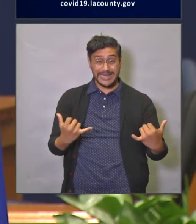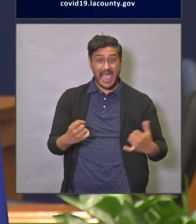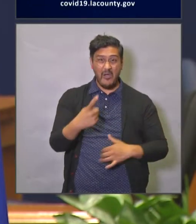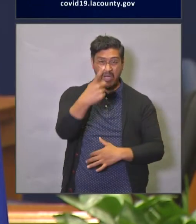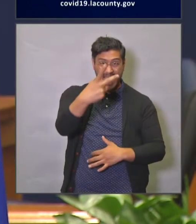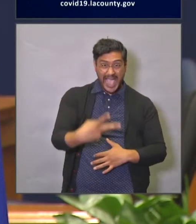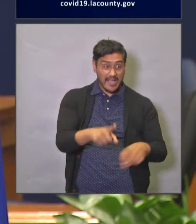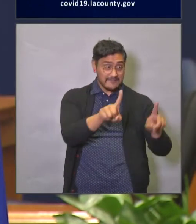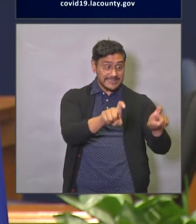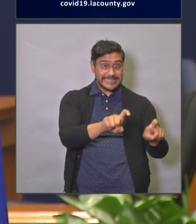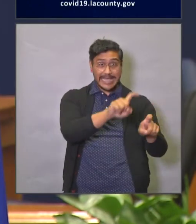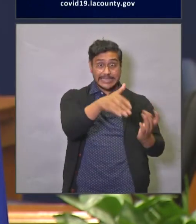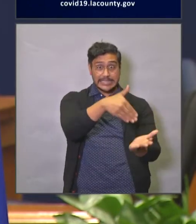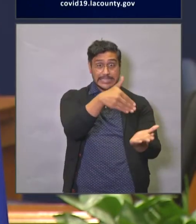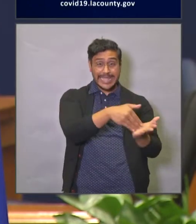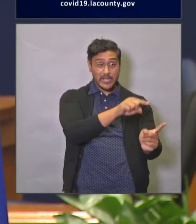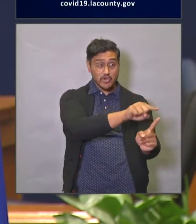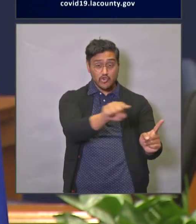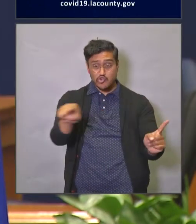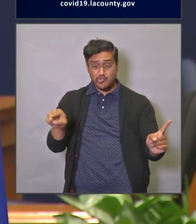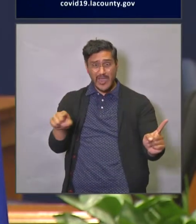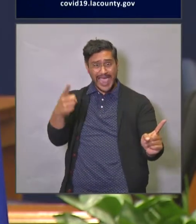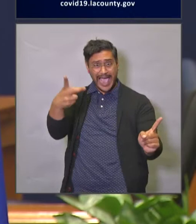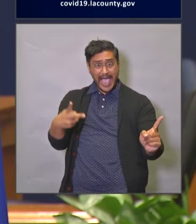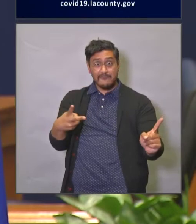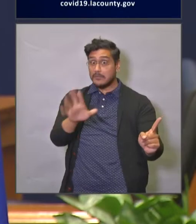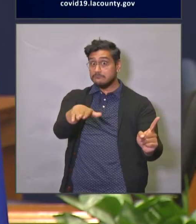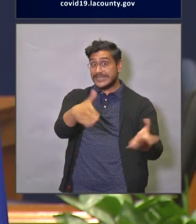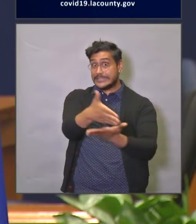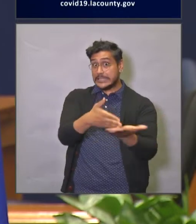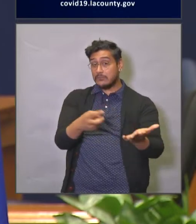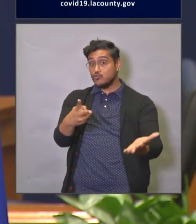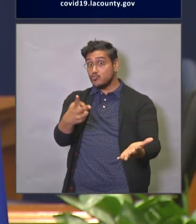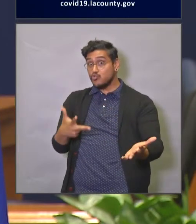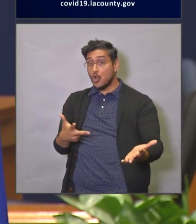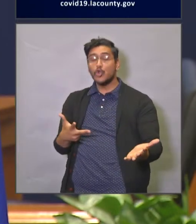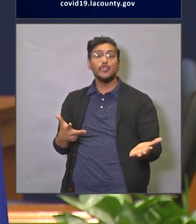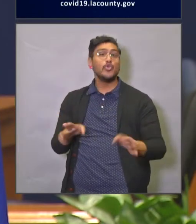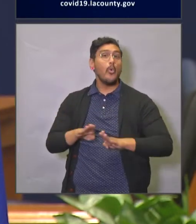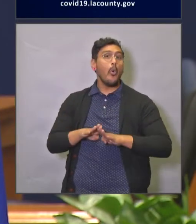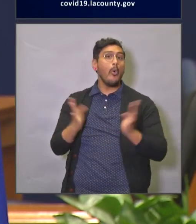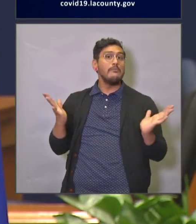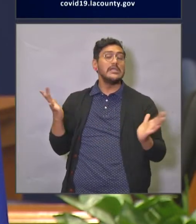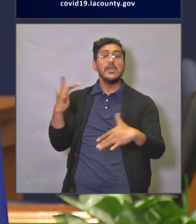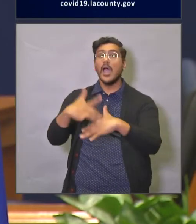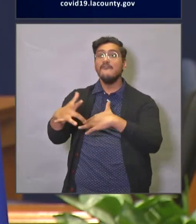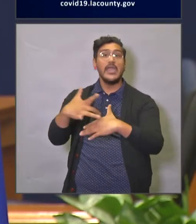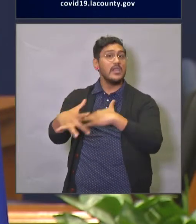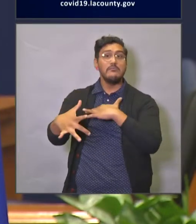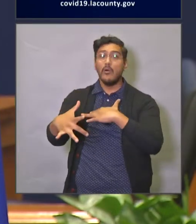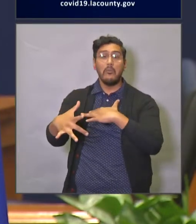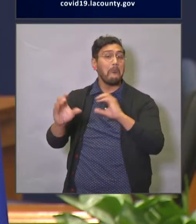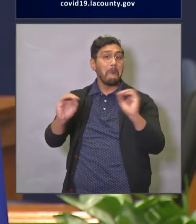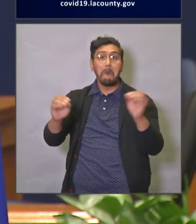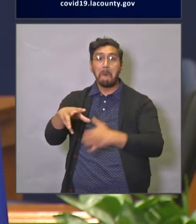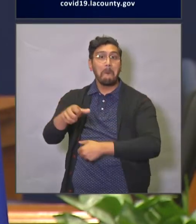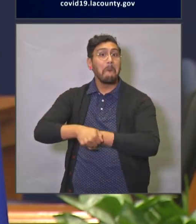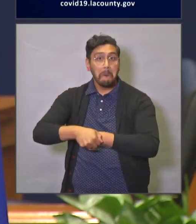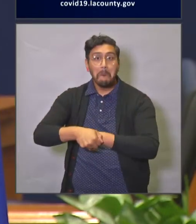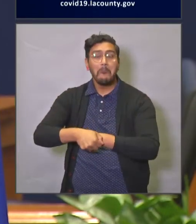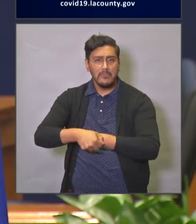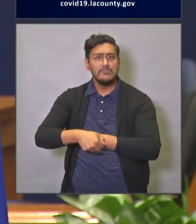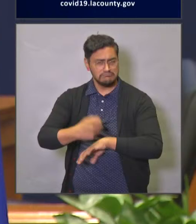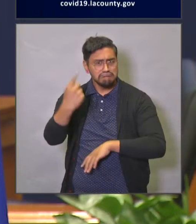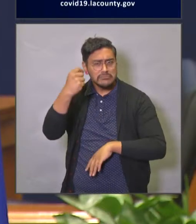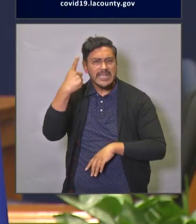and in some particular locations, 2/3 of appointments are open and unfilled. While transmission rates are